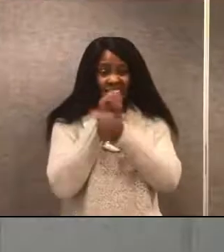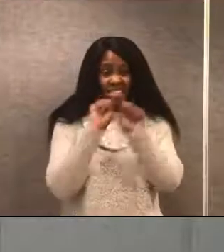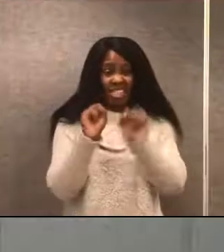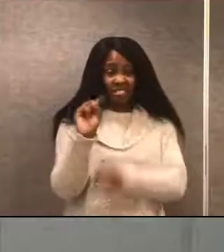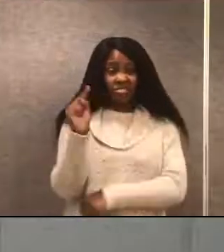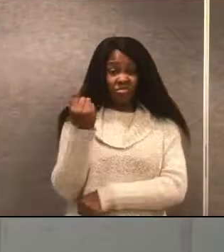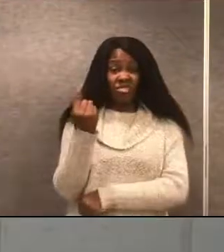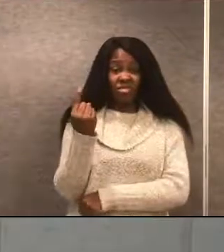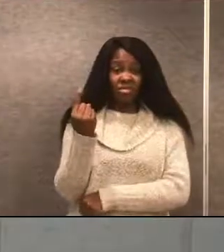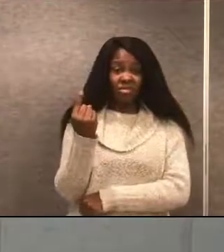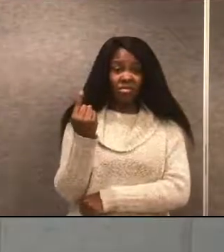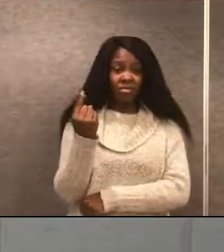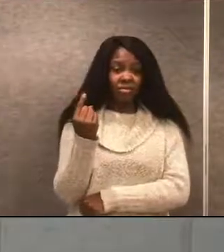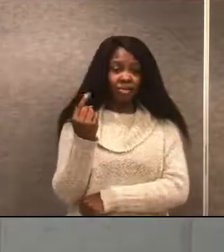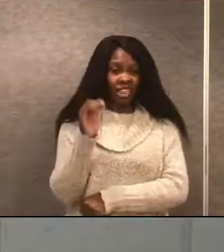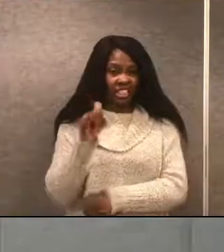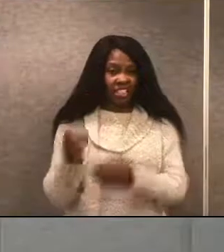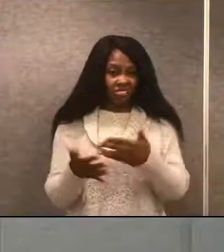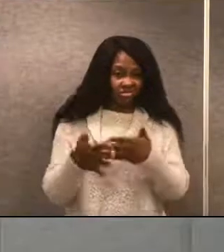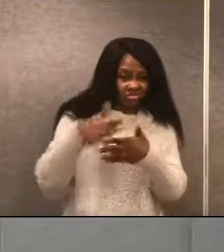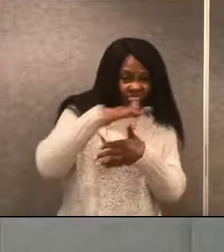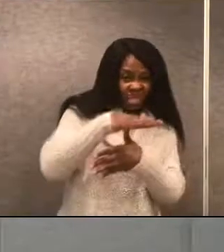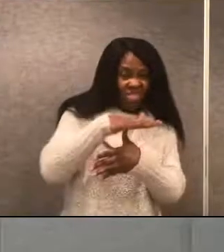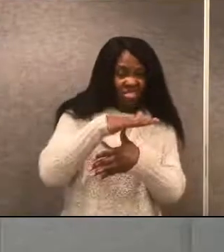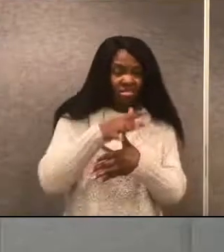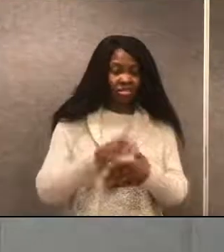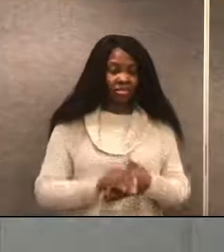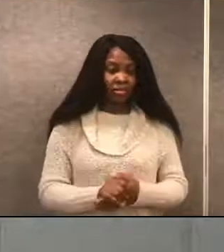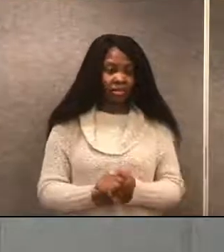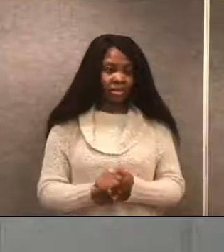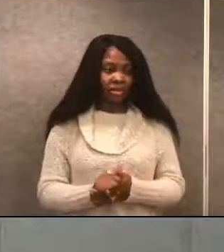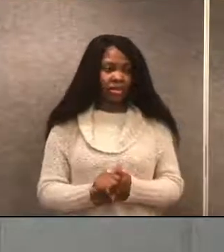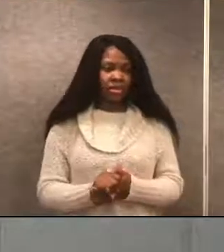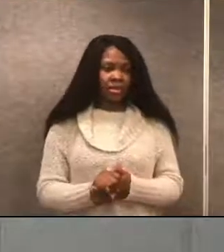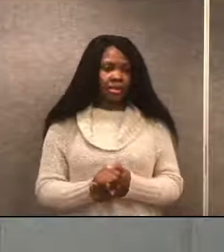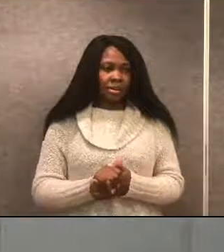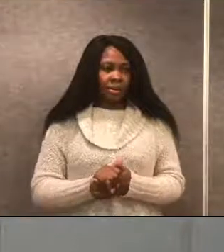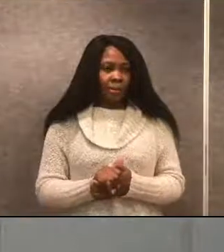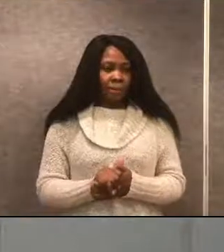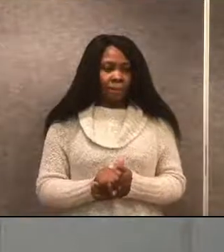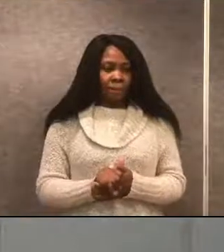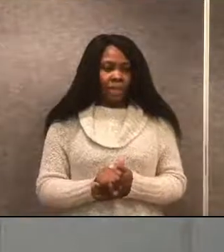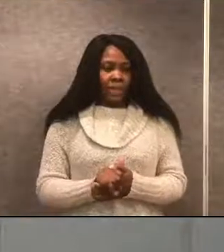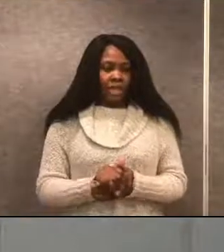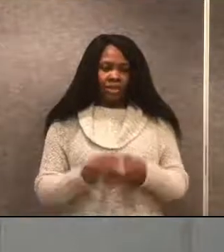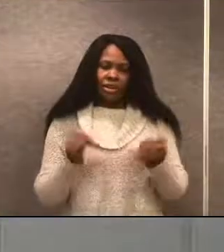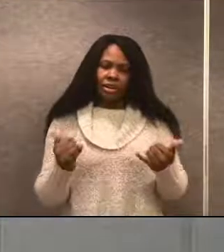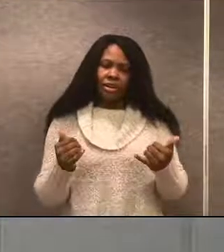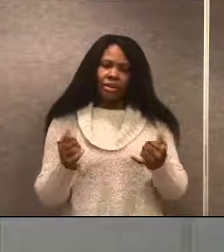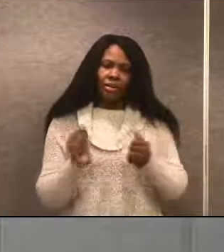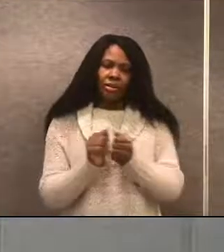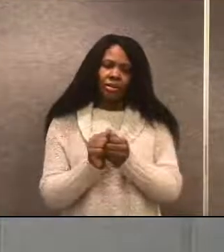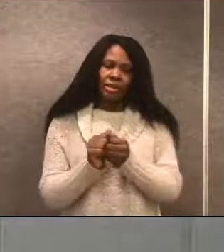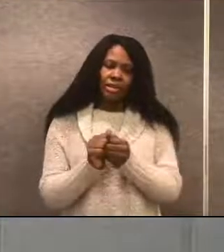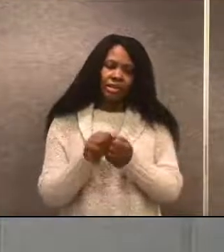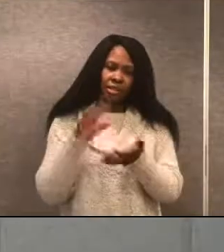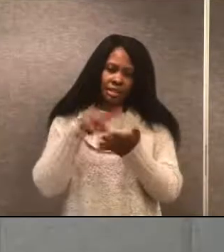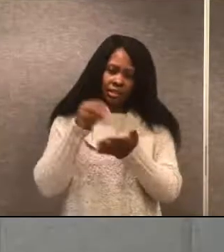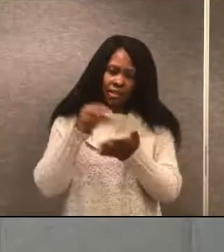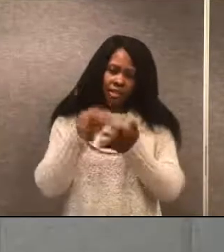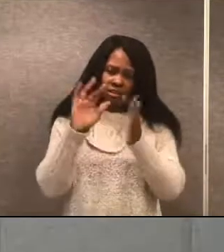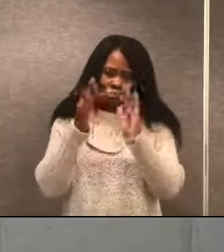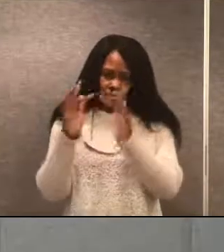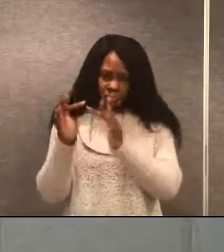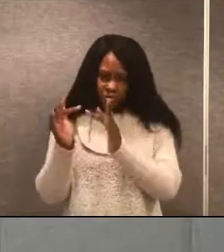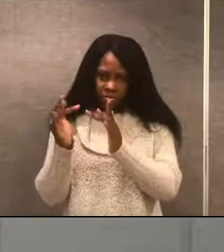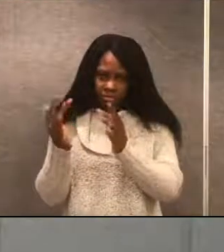So listen, let me kind of jump to this, right? With this remote, we know we're going remote. How will